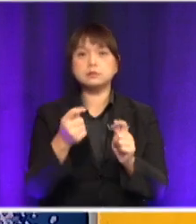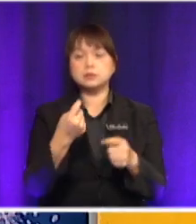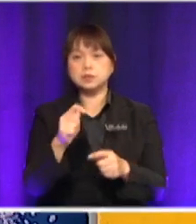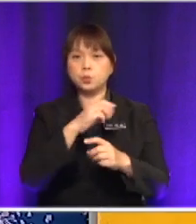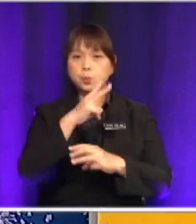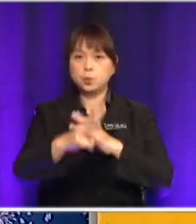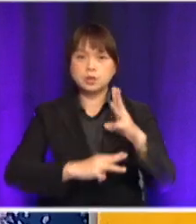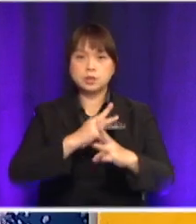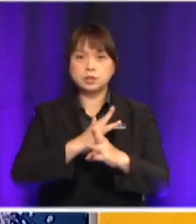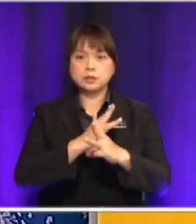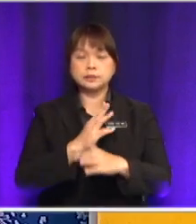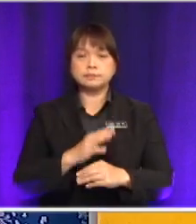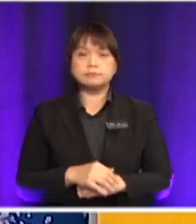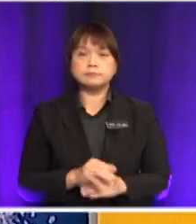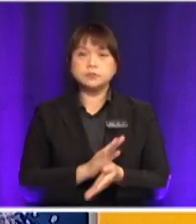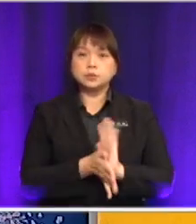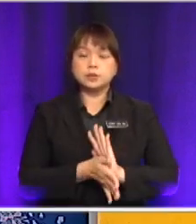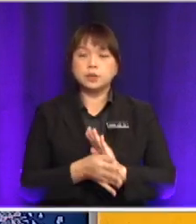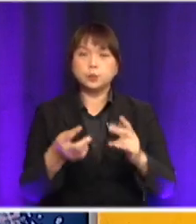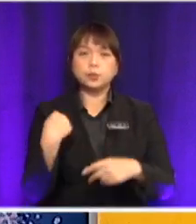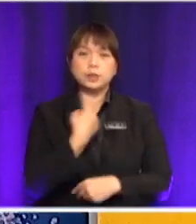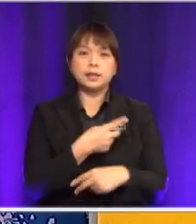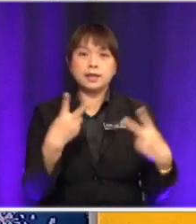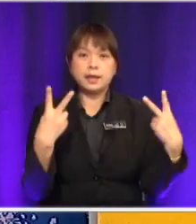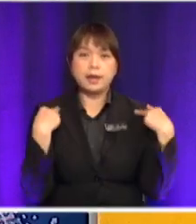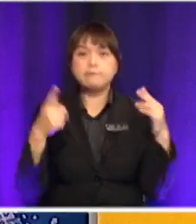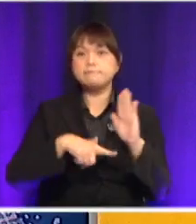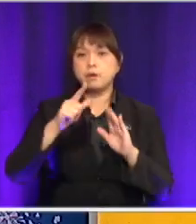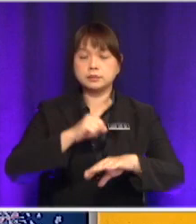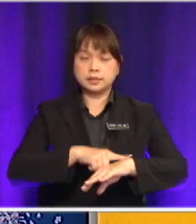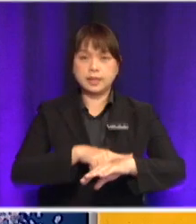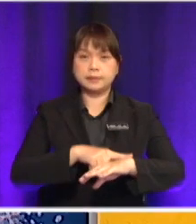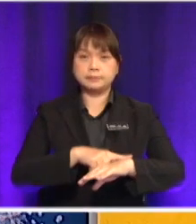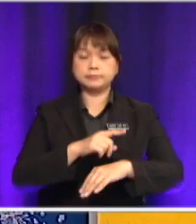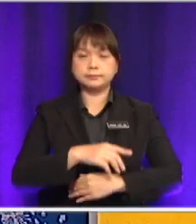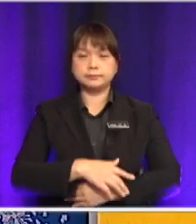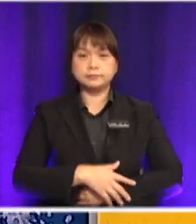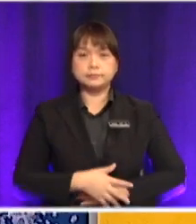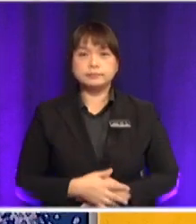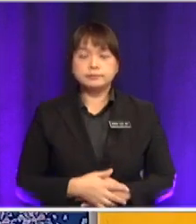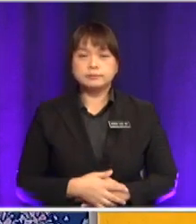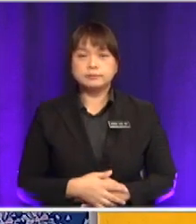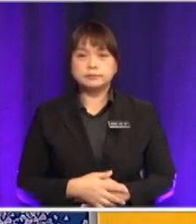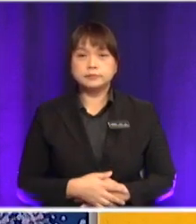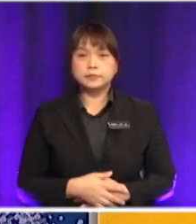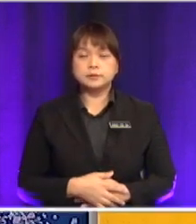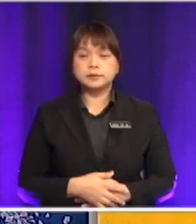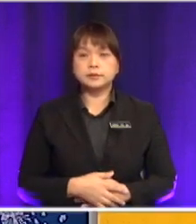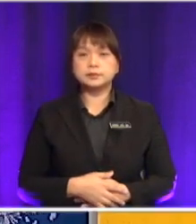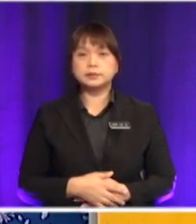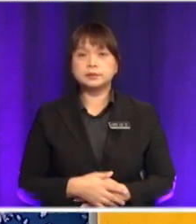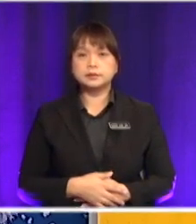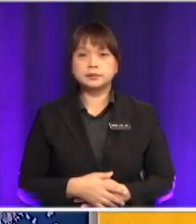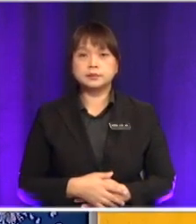make so that we have more time. I mean, at the end of the day, it's not just all about work. We need to focus